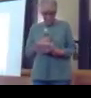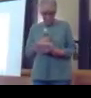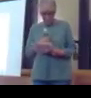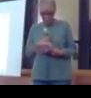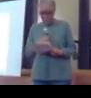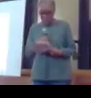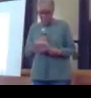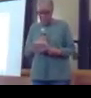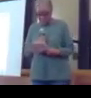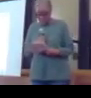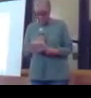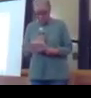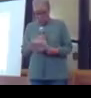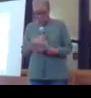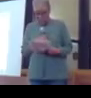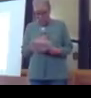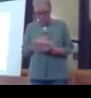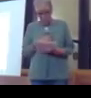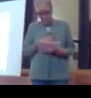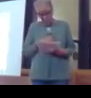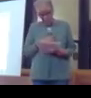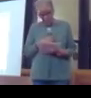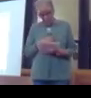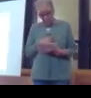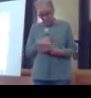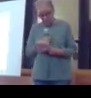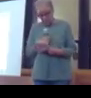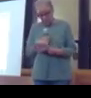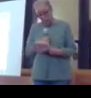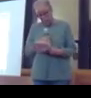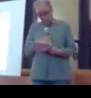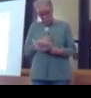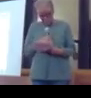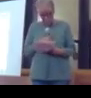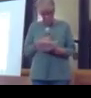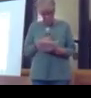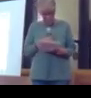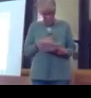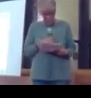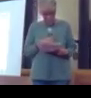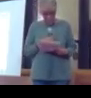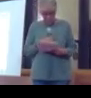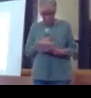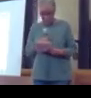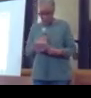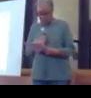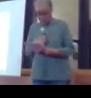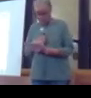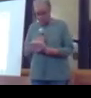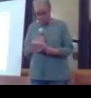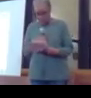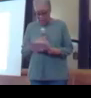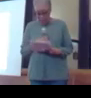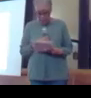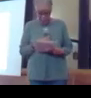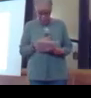Mrs. Davis was so outstanding. We have a library, and her history collection is